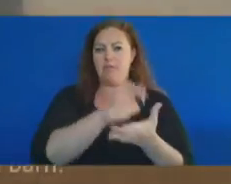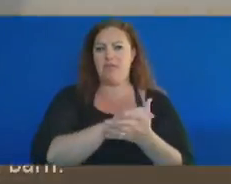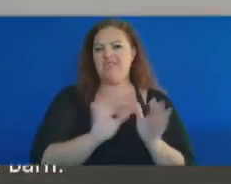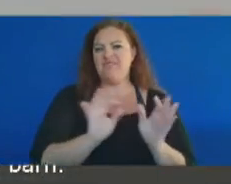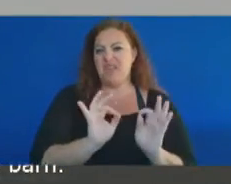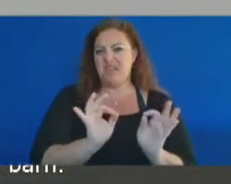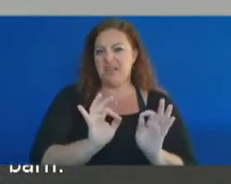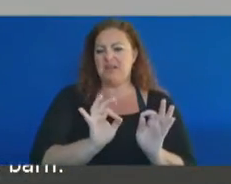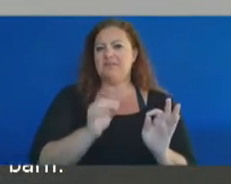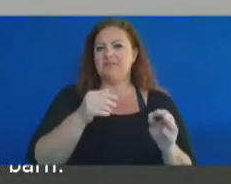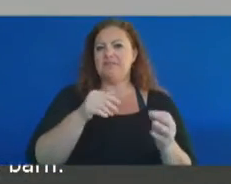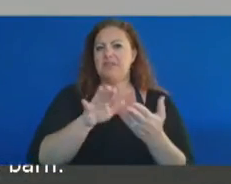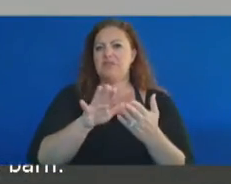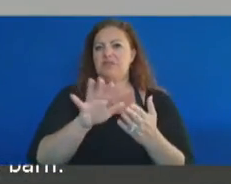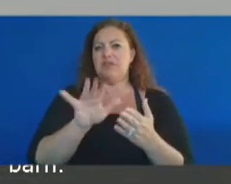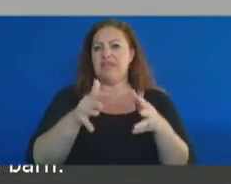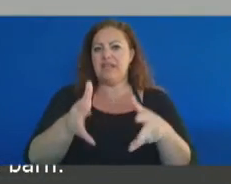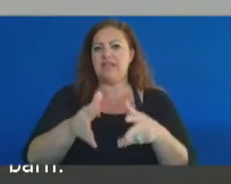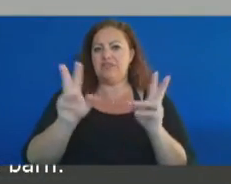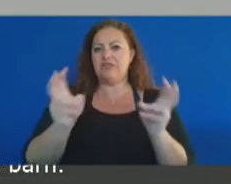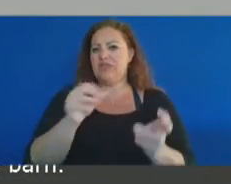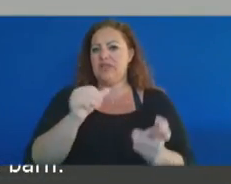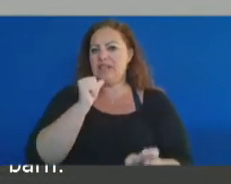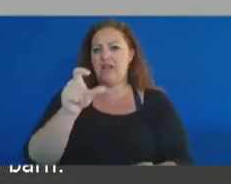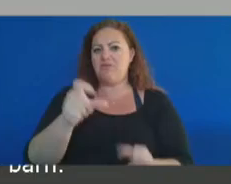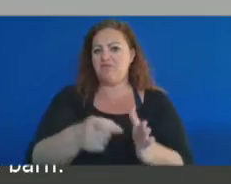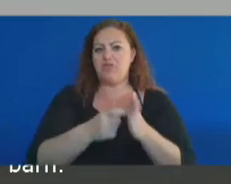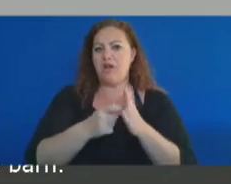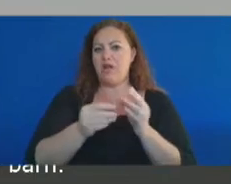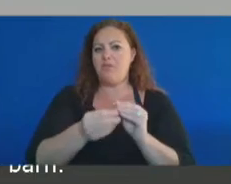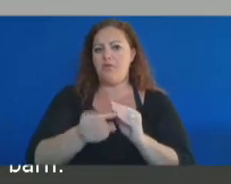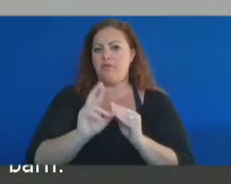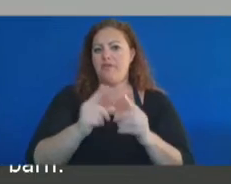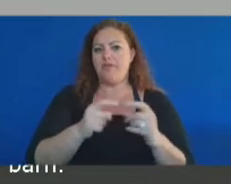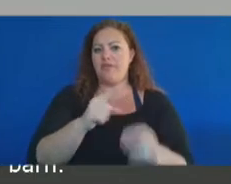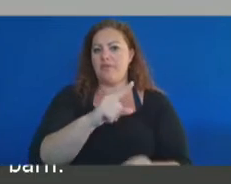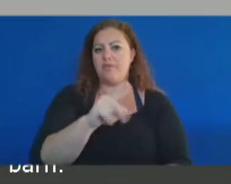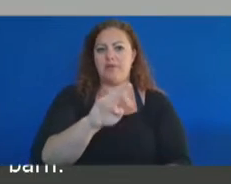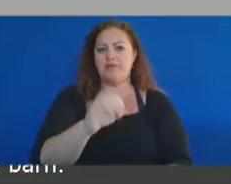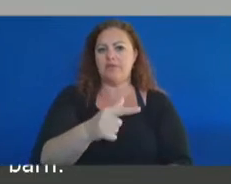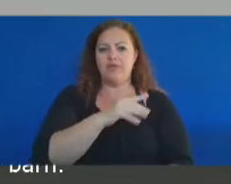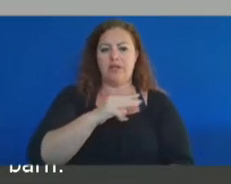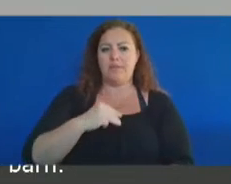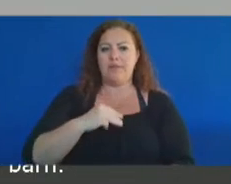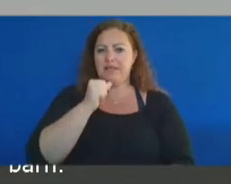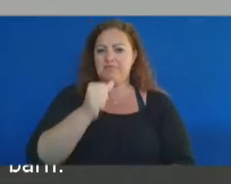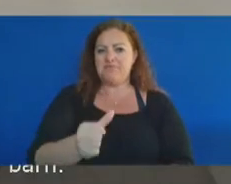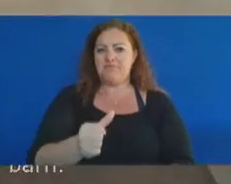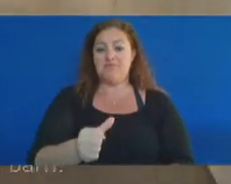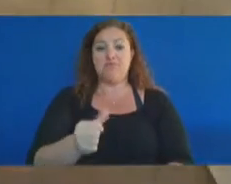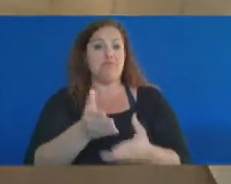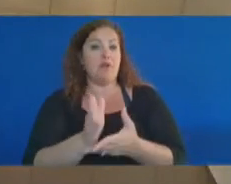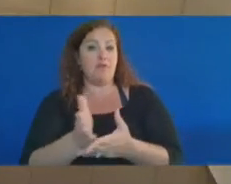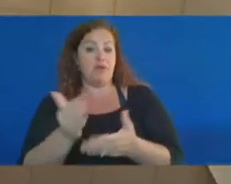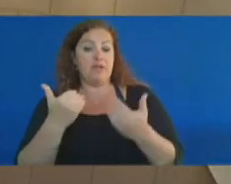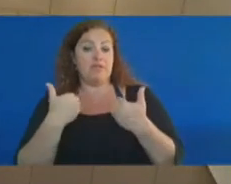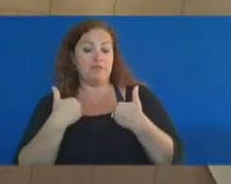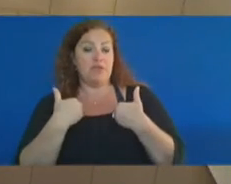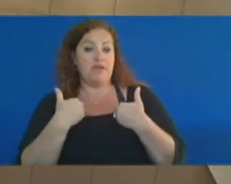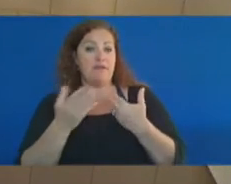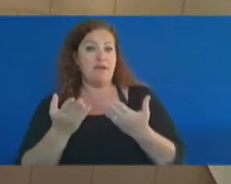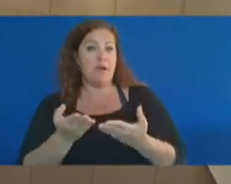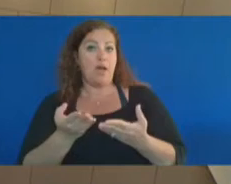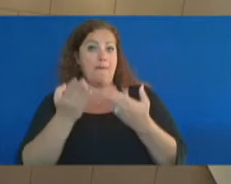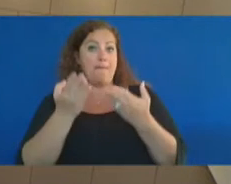address the outstanding issues and does not re warrant any additional review by the zoning committee all right do we have a motion to